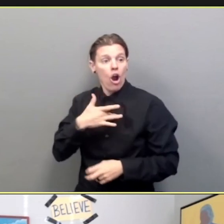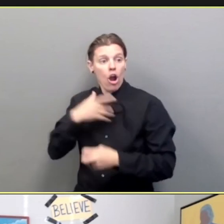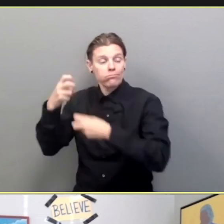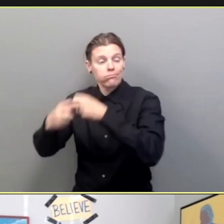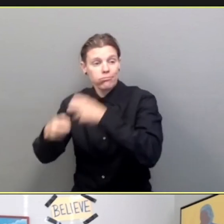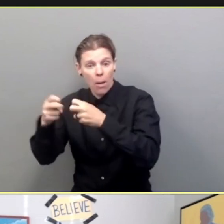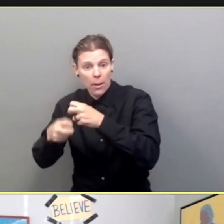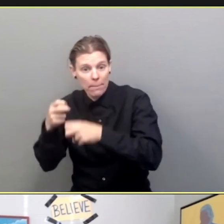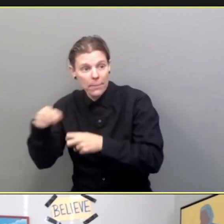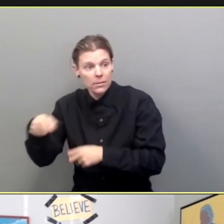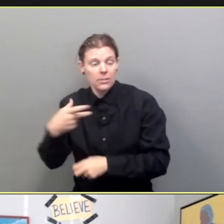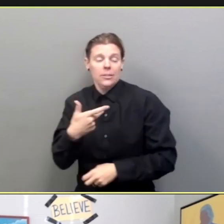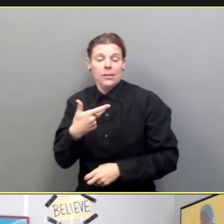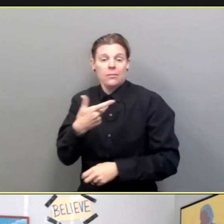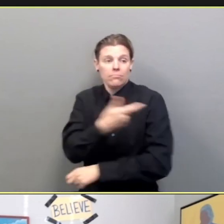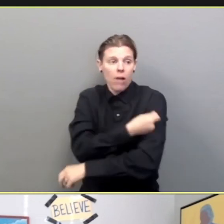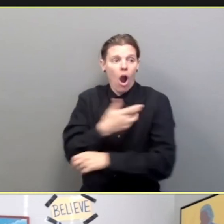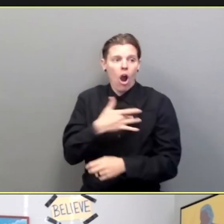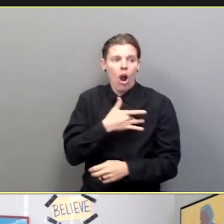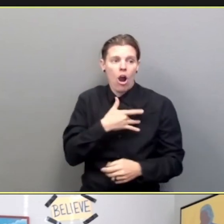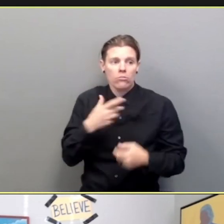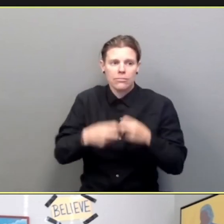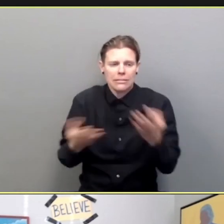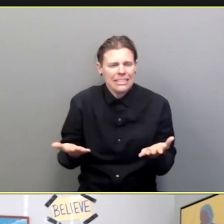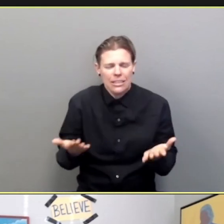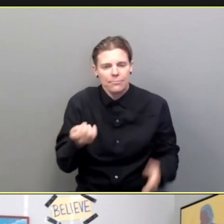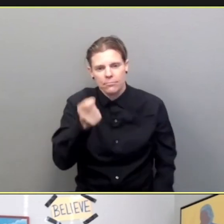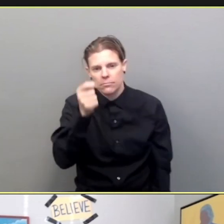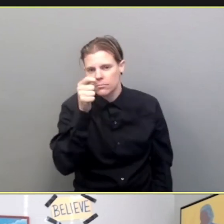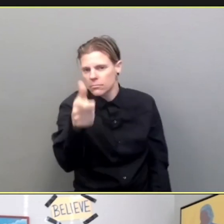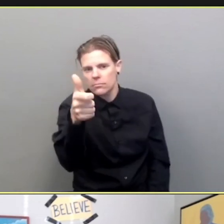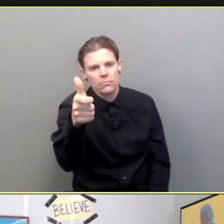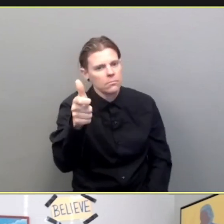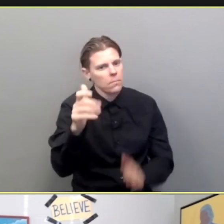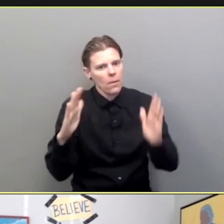mild. They have resolved with